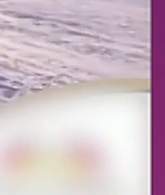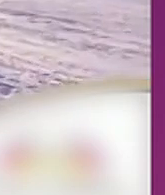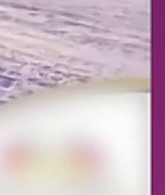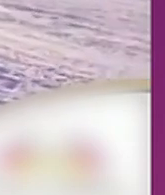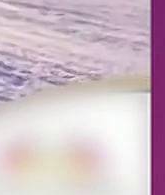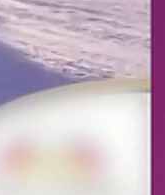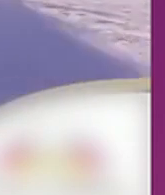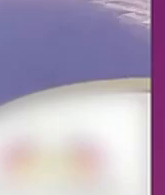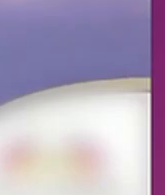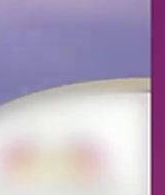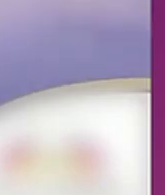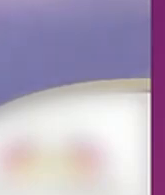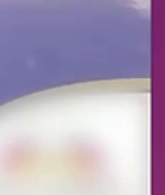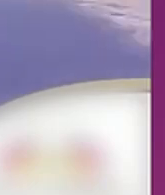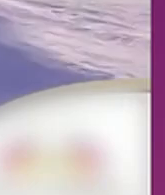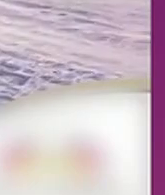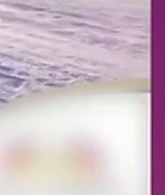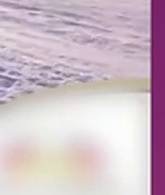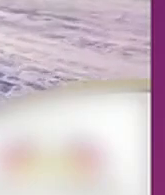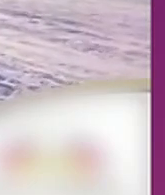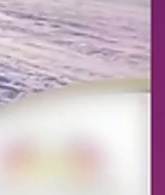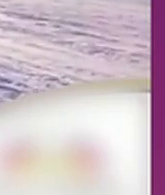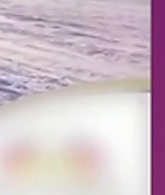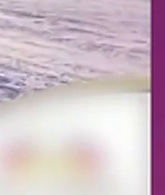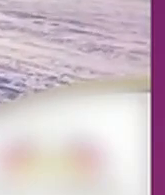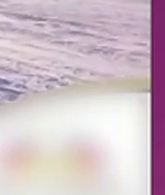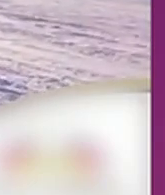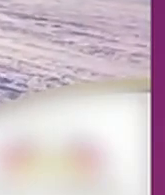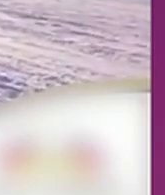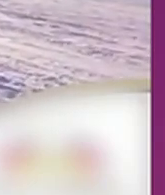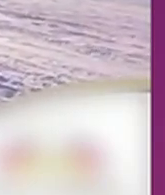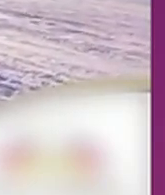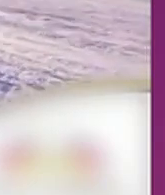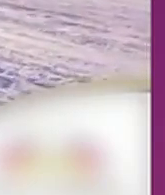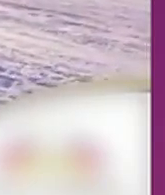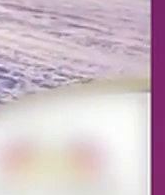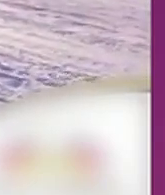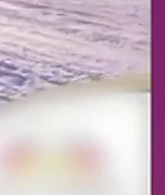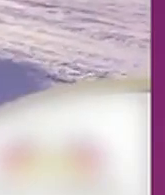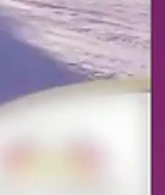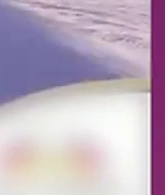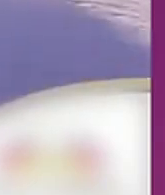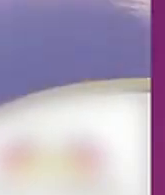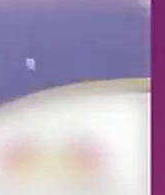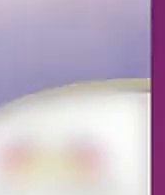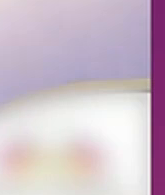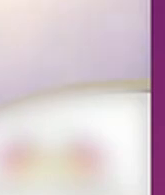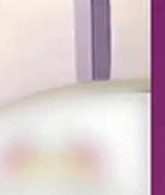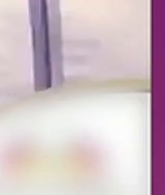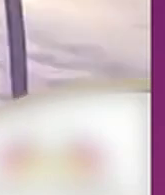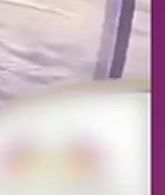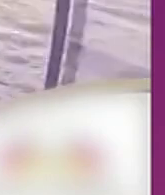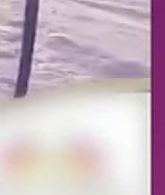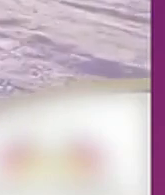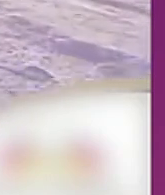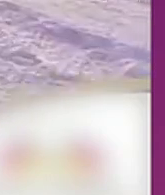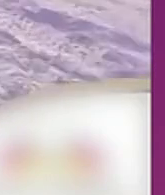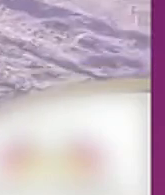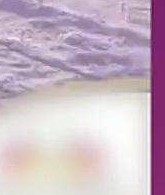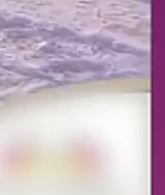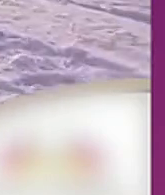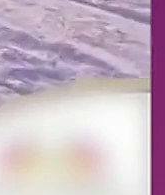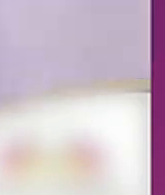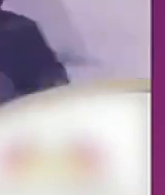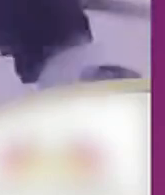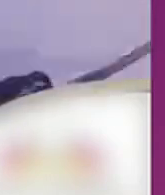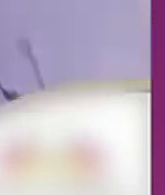Well, I'm having the time of my life. I'm at Shumbulak in the Zaili Alatau Mountains. It's a beautiful place and there is snow